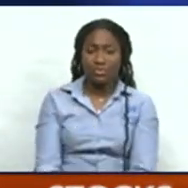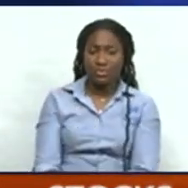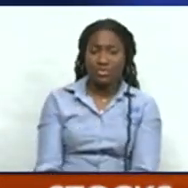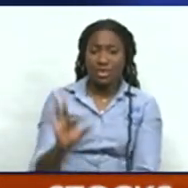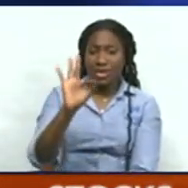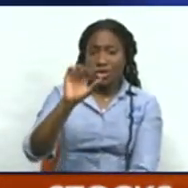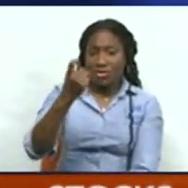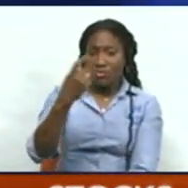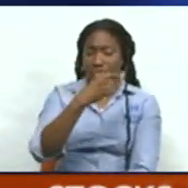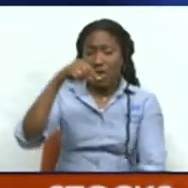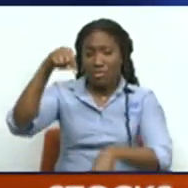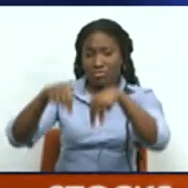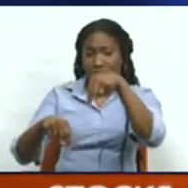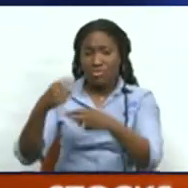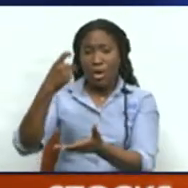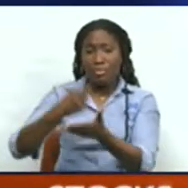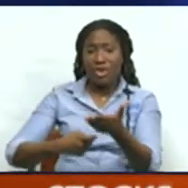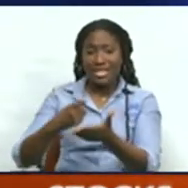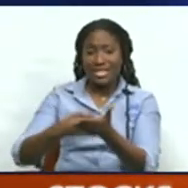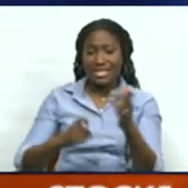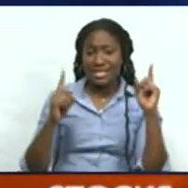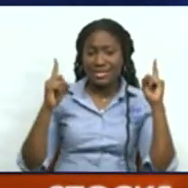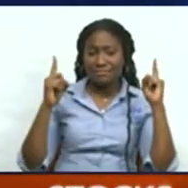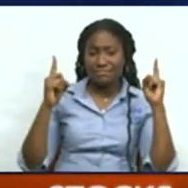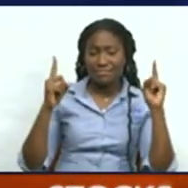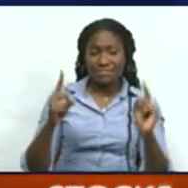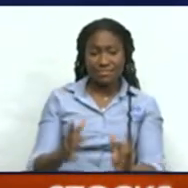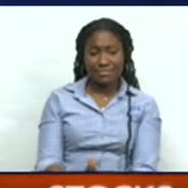today's energy and forex prices.